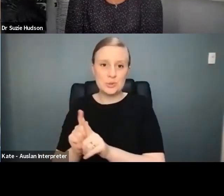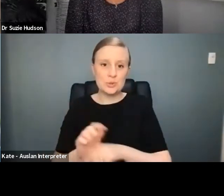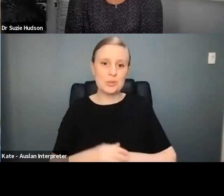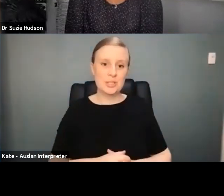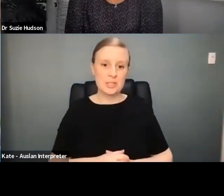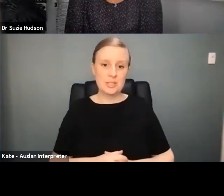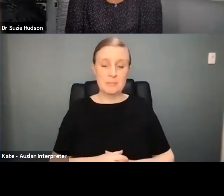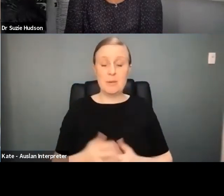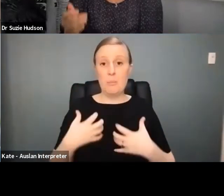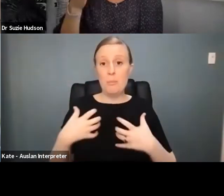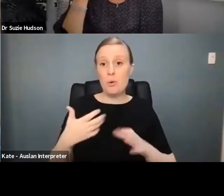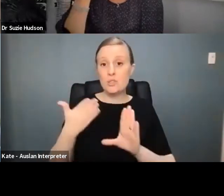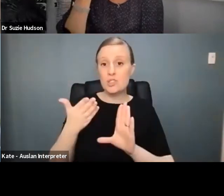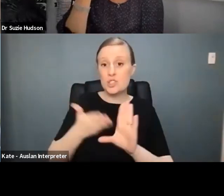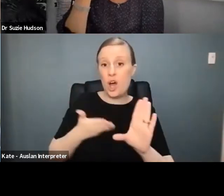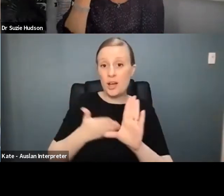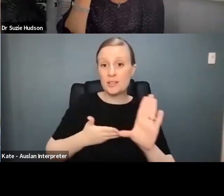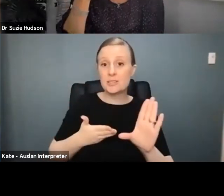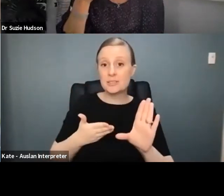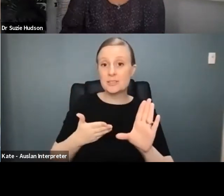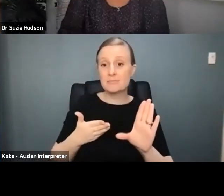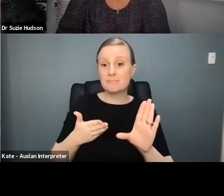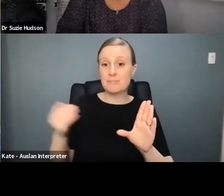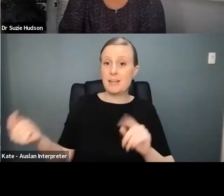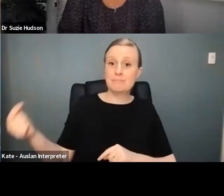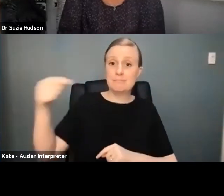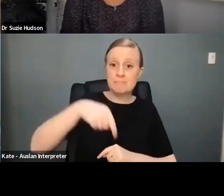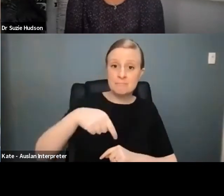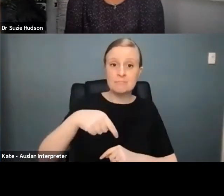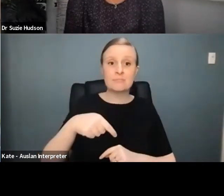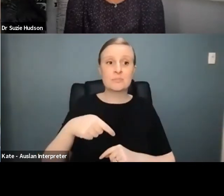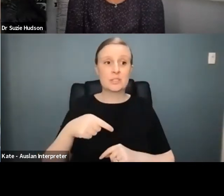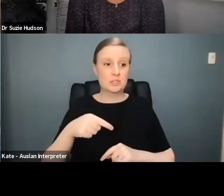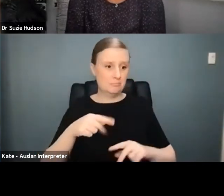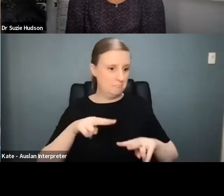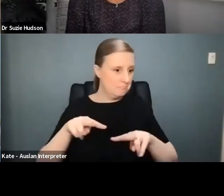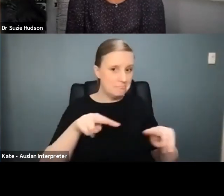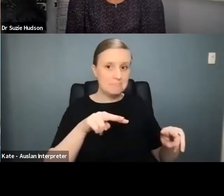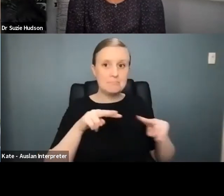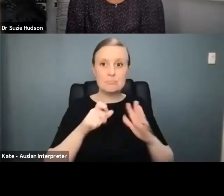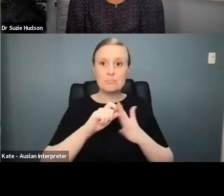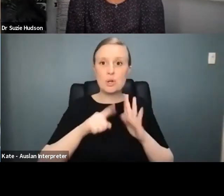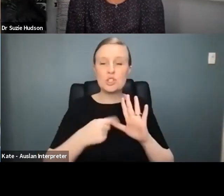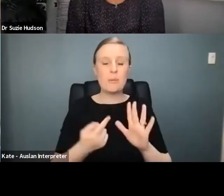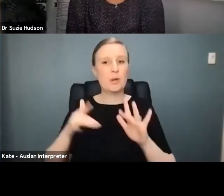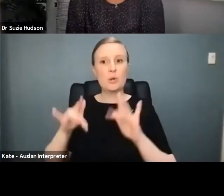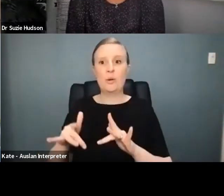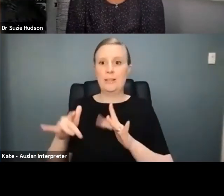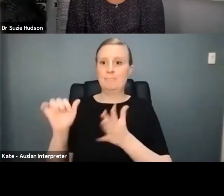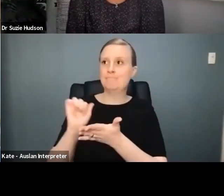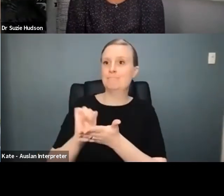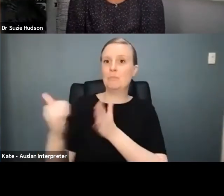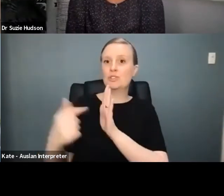on board and we're spending a lot of our time actually expanding the project rather than publishing our findings. We need to get on and do that. Thank